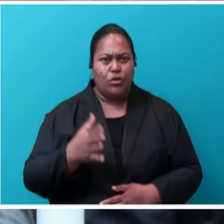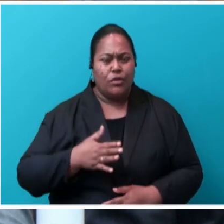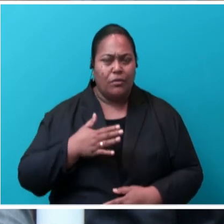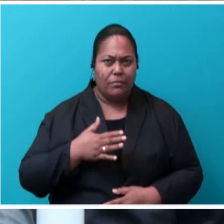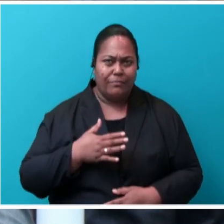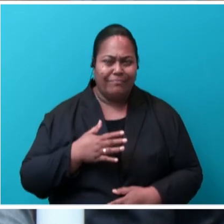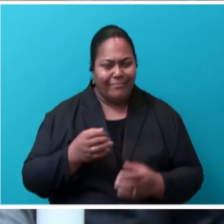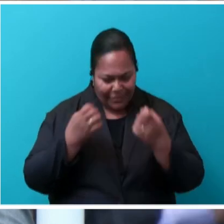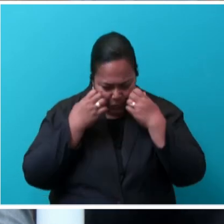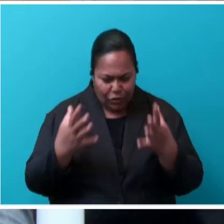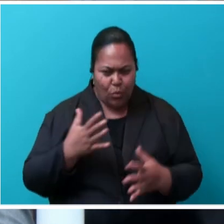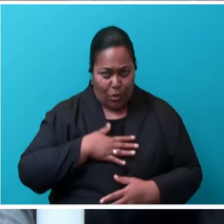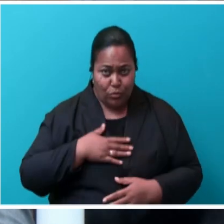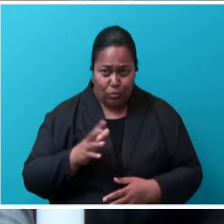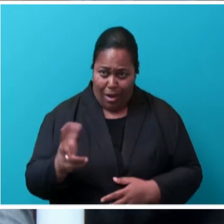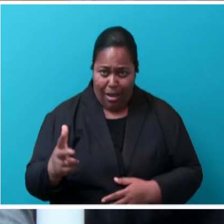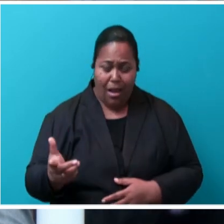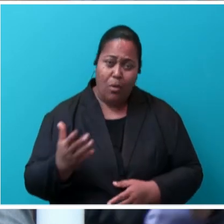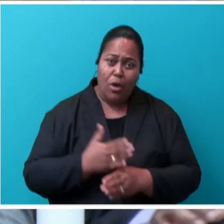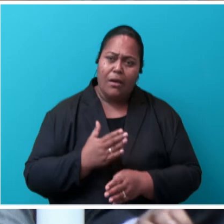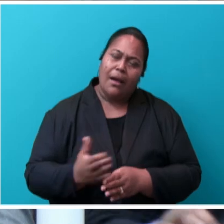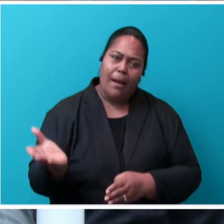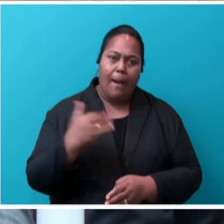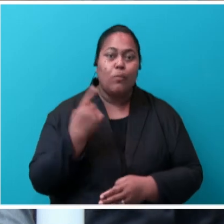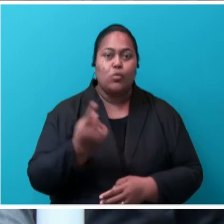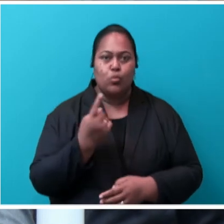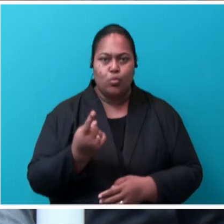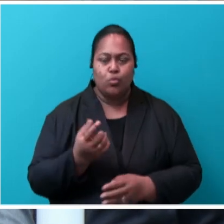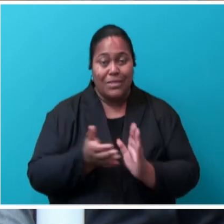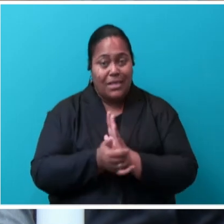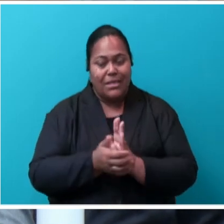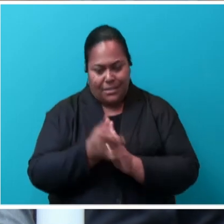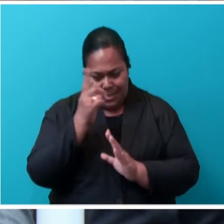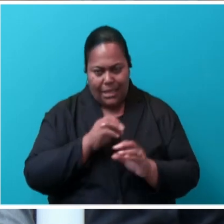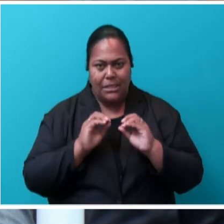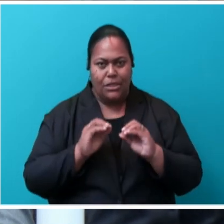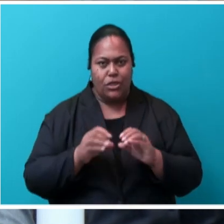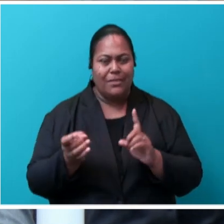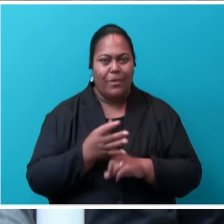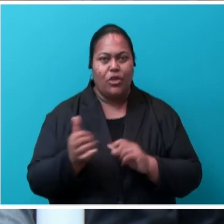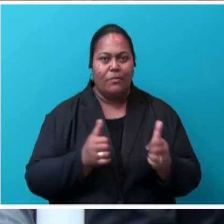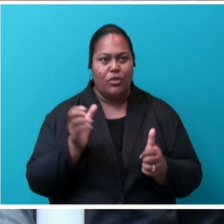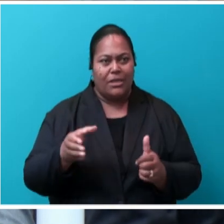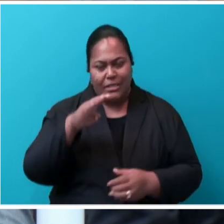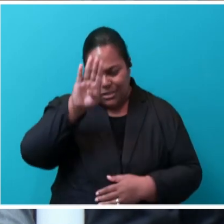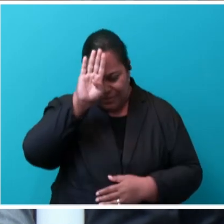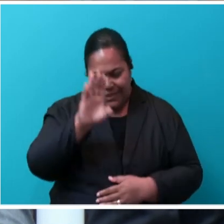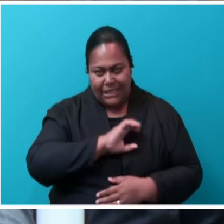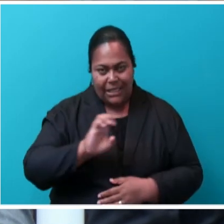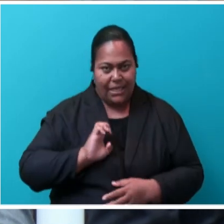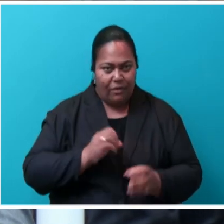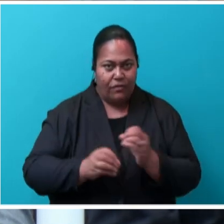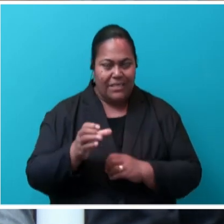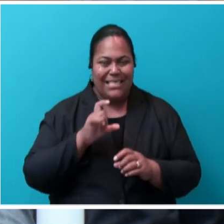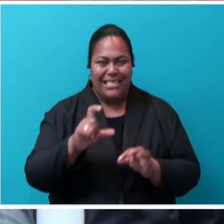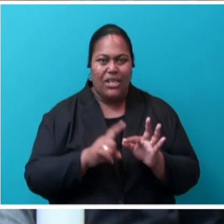a comprehensive one-day governance training program for special administrators and chief executive officers of all the municipal